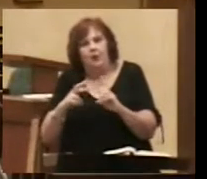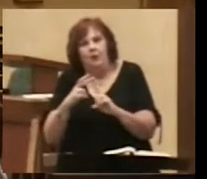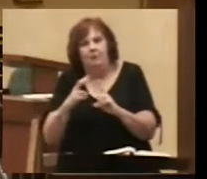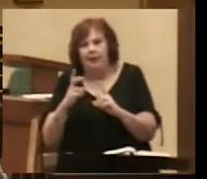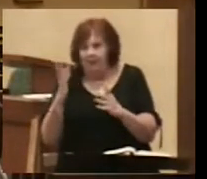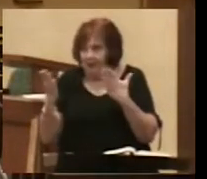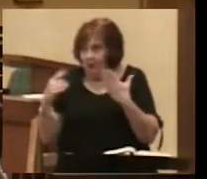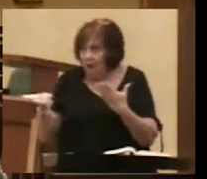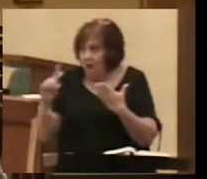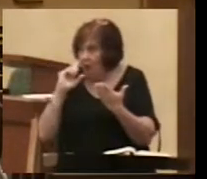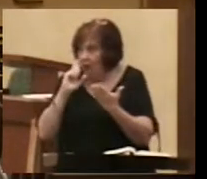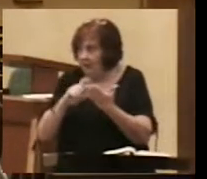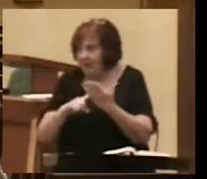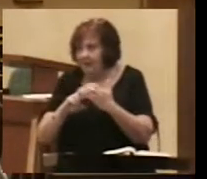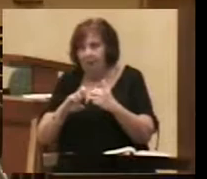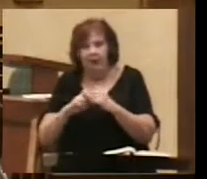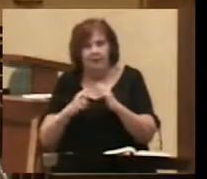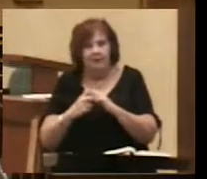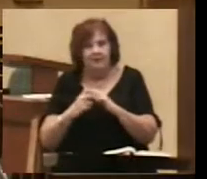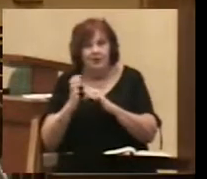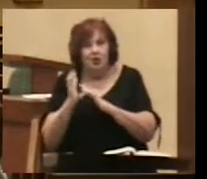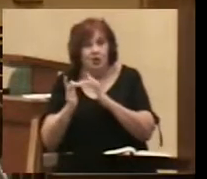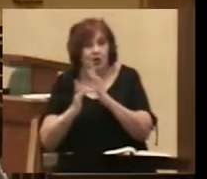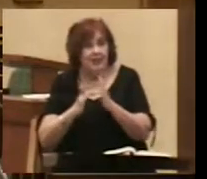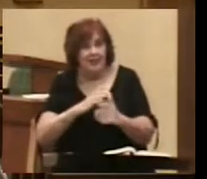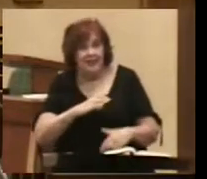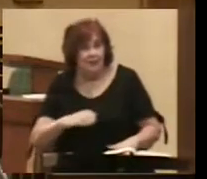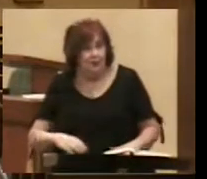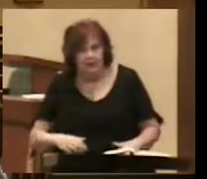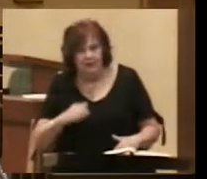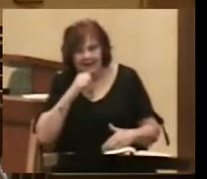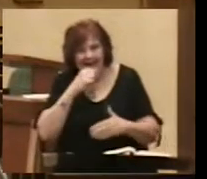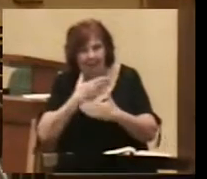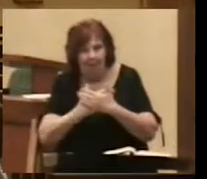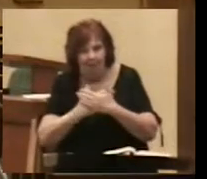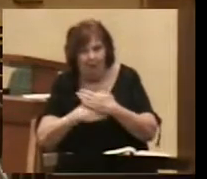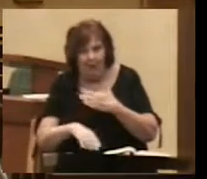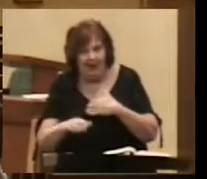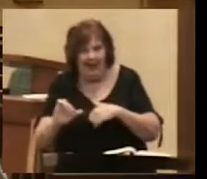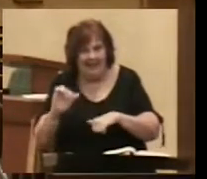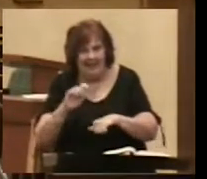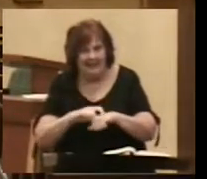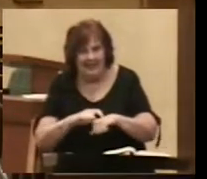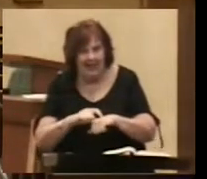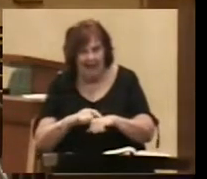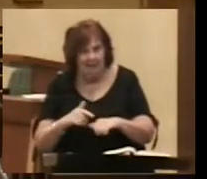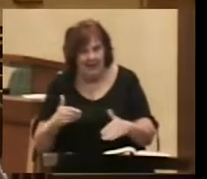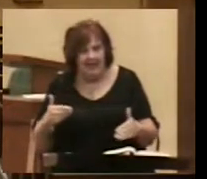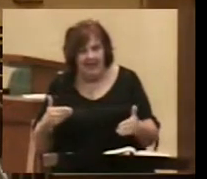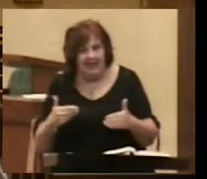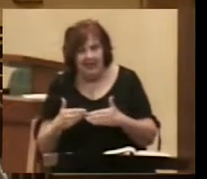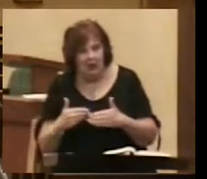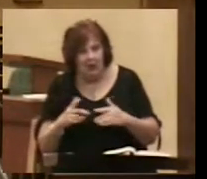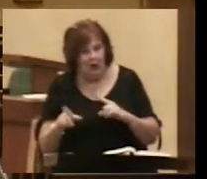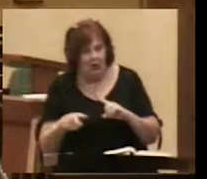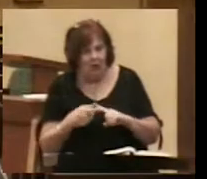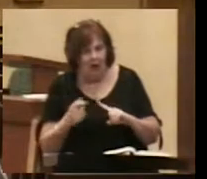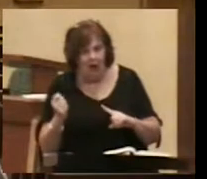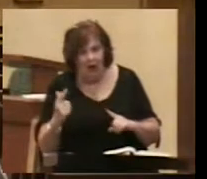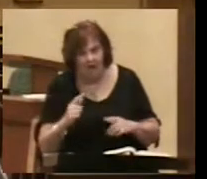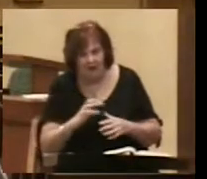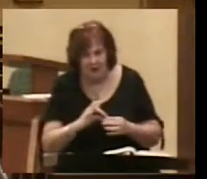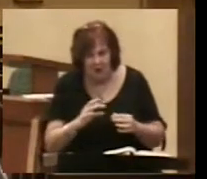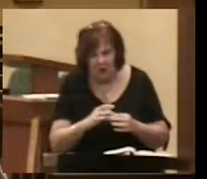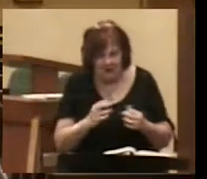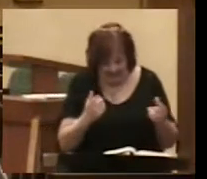problem there. Jesus Christ was not born anytime even near when all of these stories